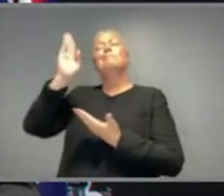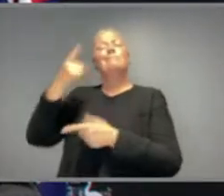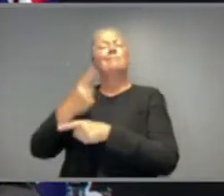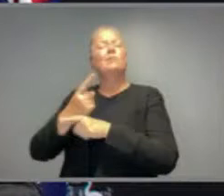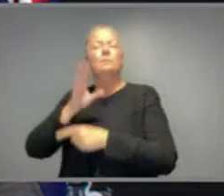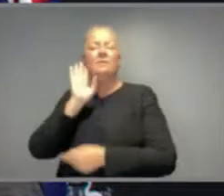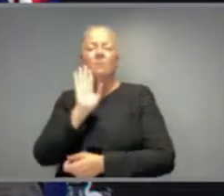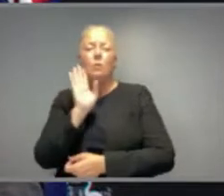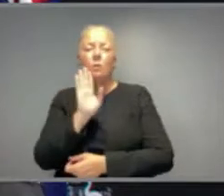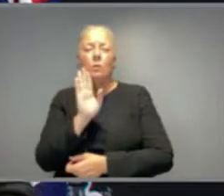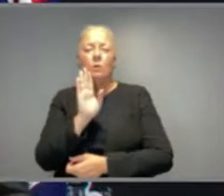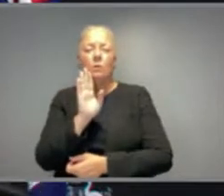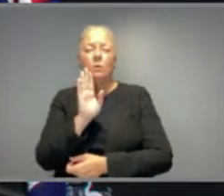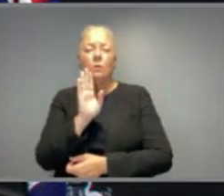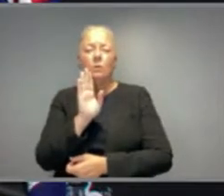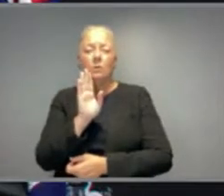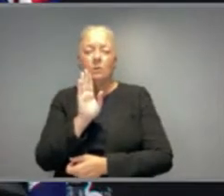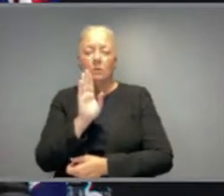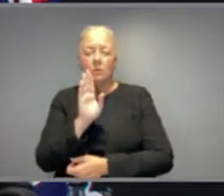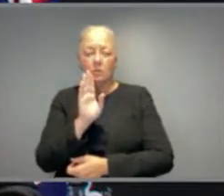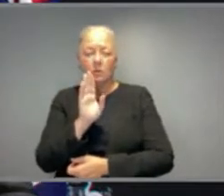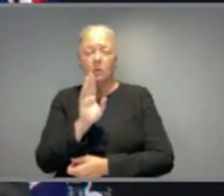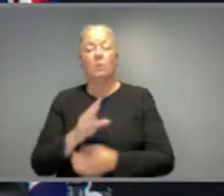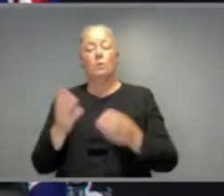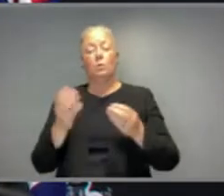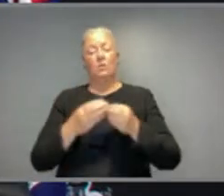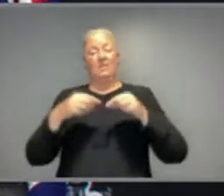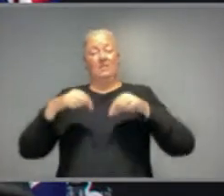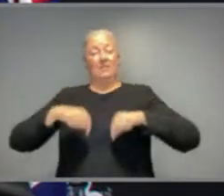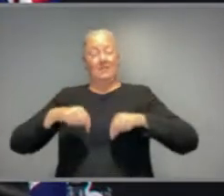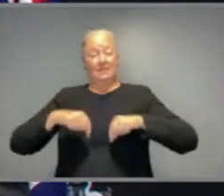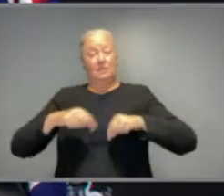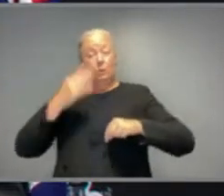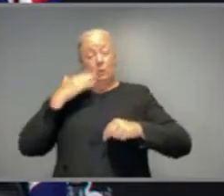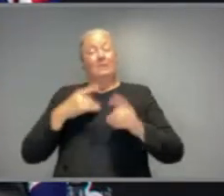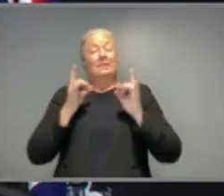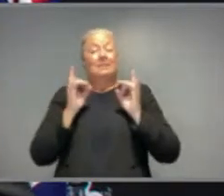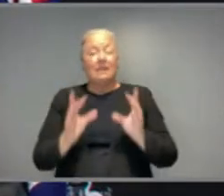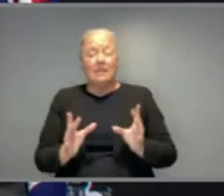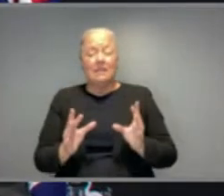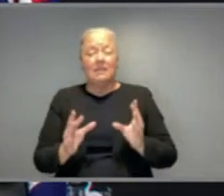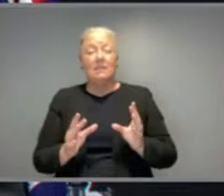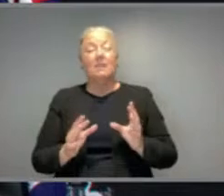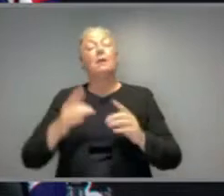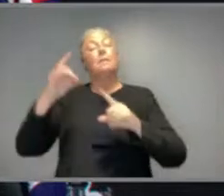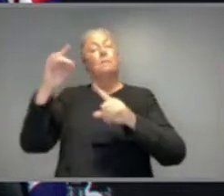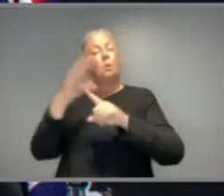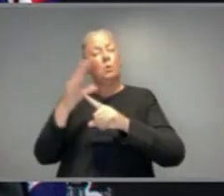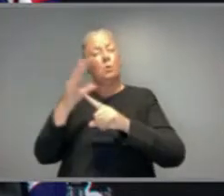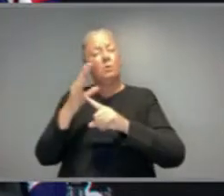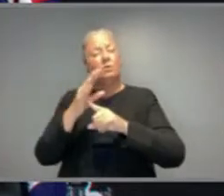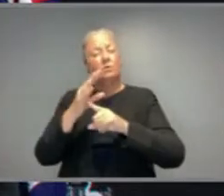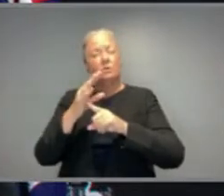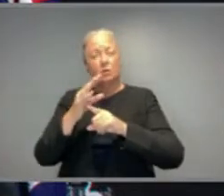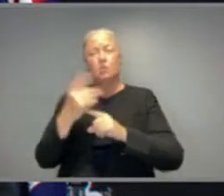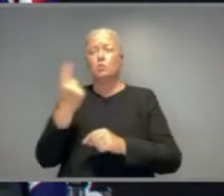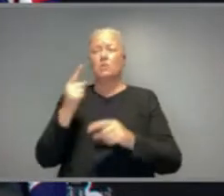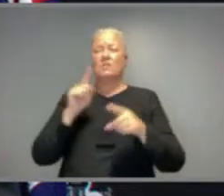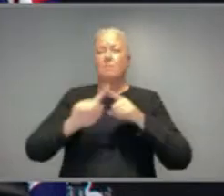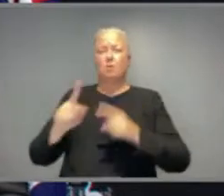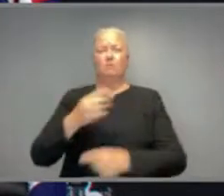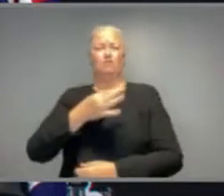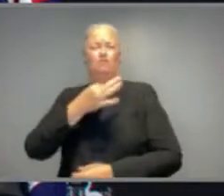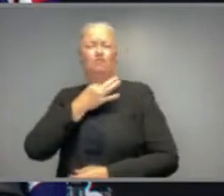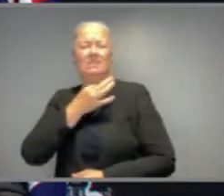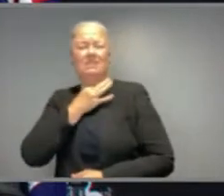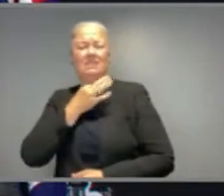that at the commencement of this program, it has been rightly the priority to deal with those who are most vulnerable in the community. And